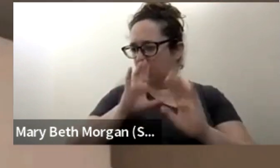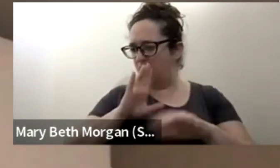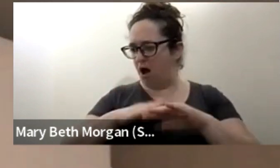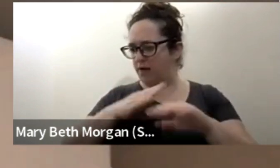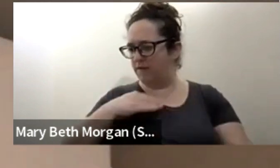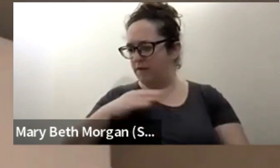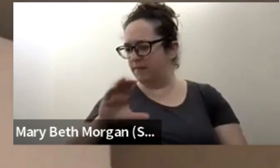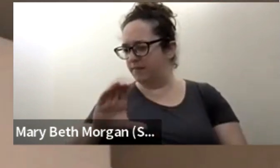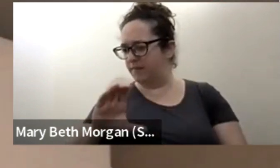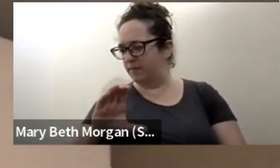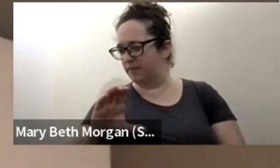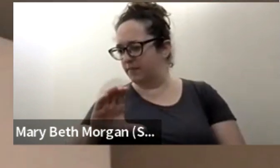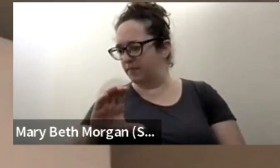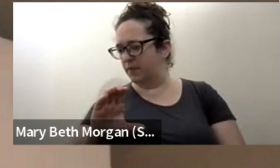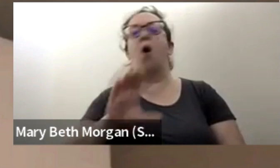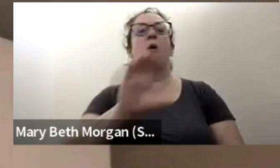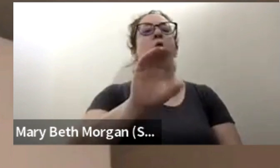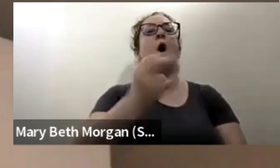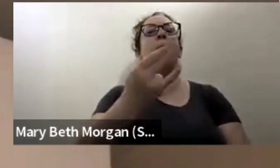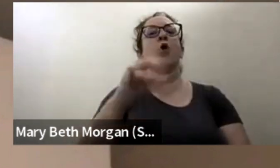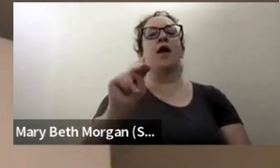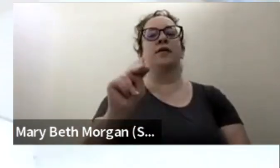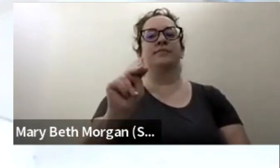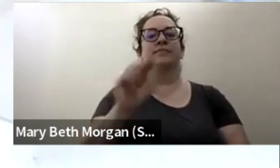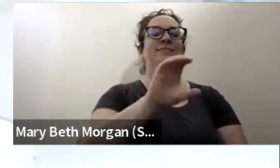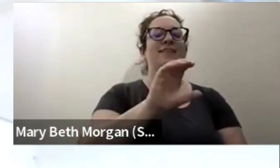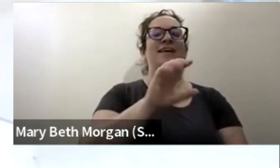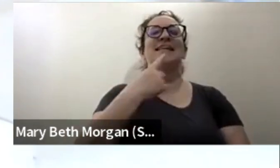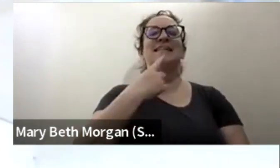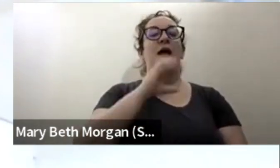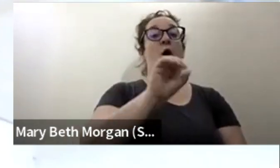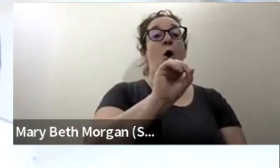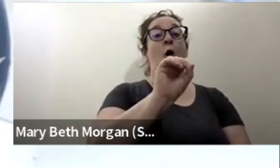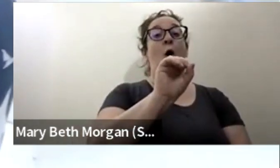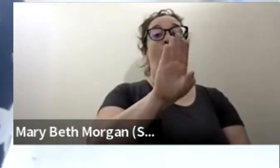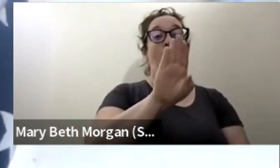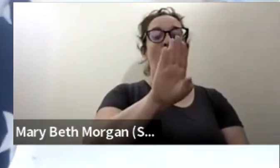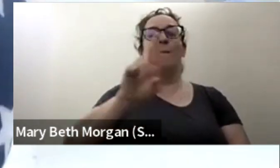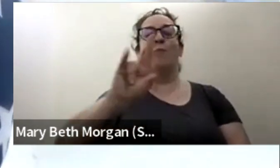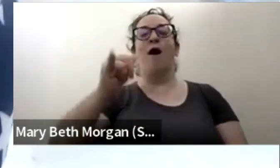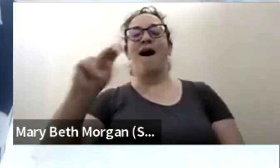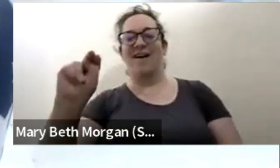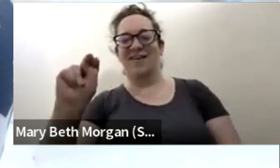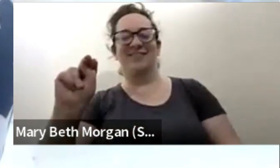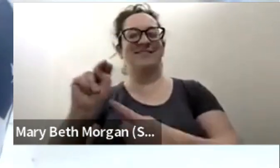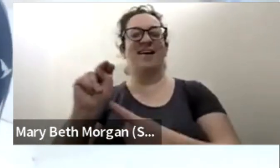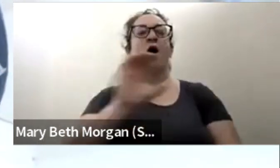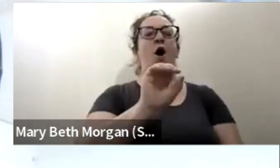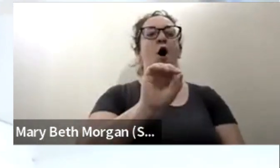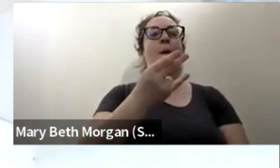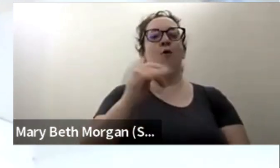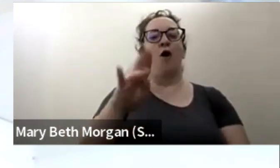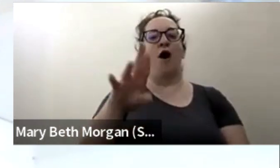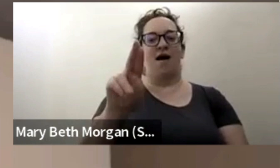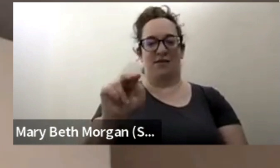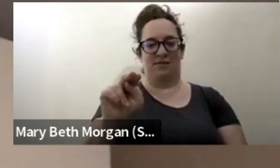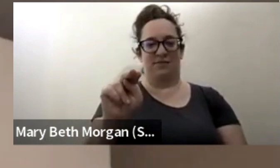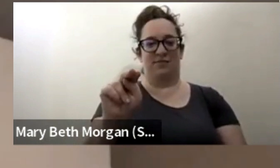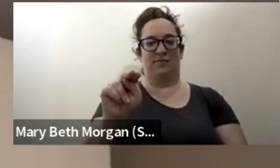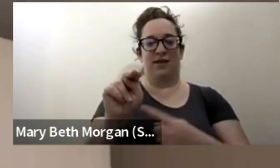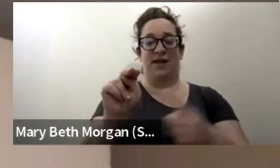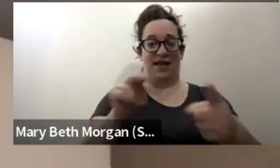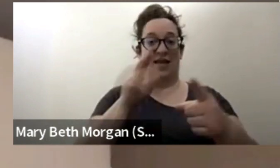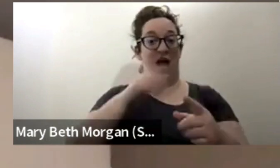favourite Shakespeare play. So now you get to play the other part. Yeah. So we have one more over here. Thank